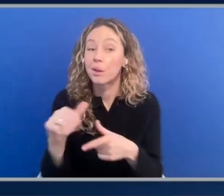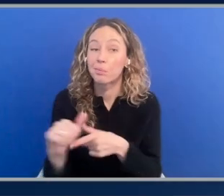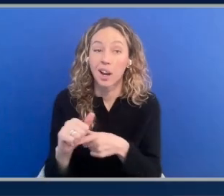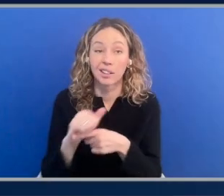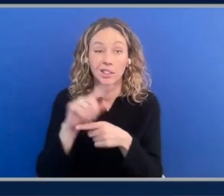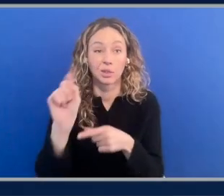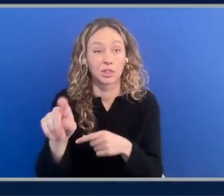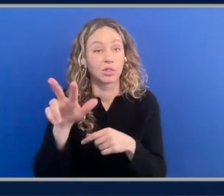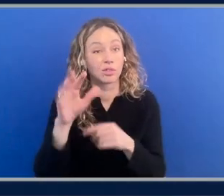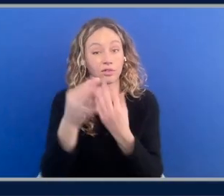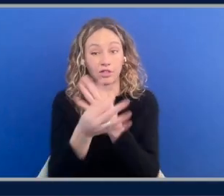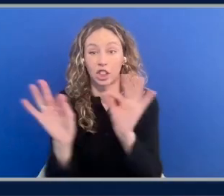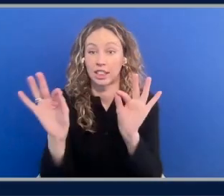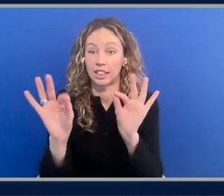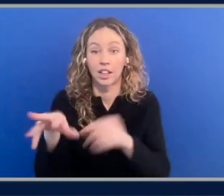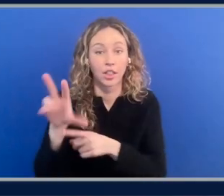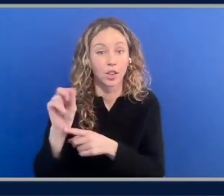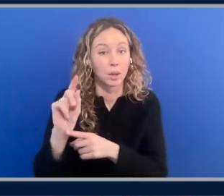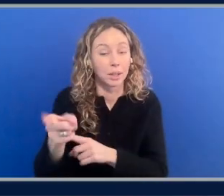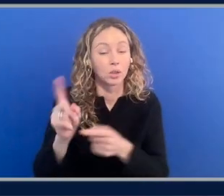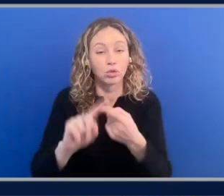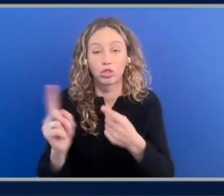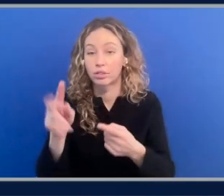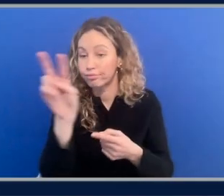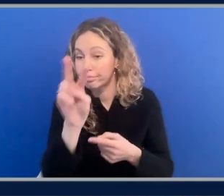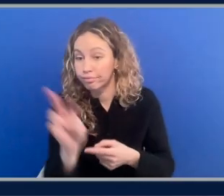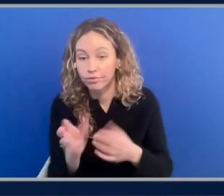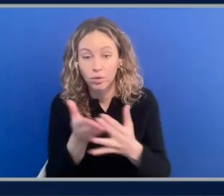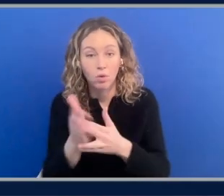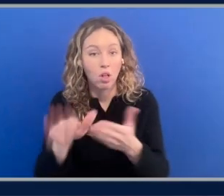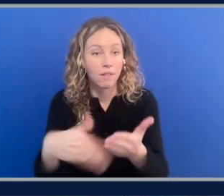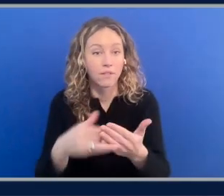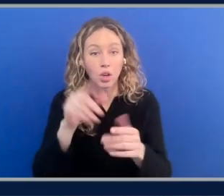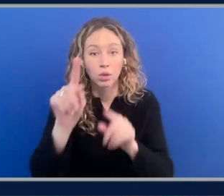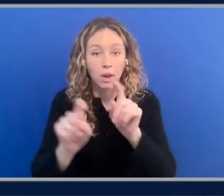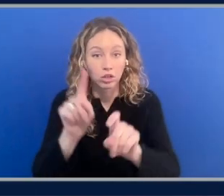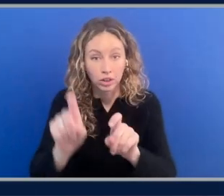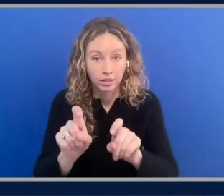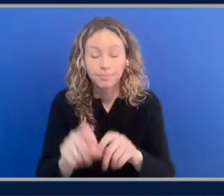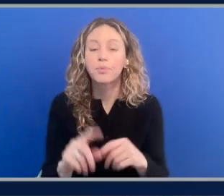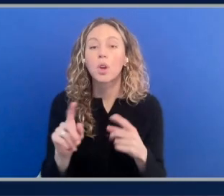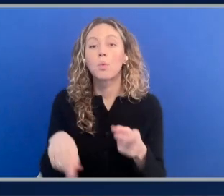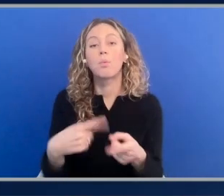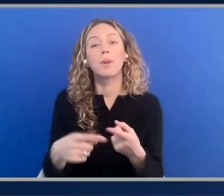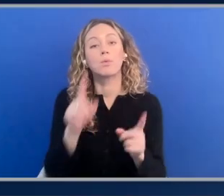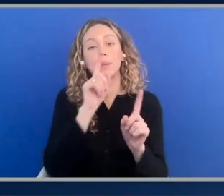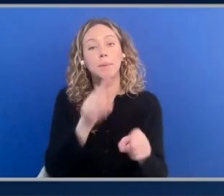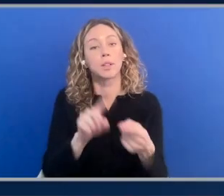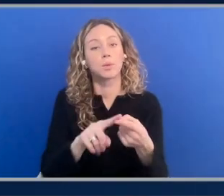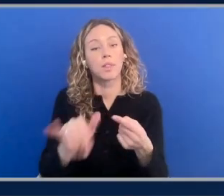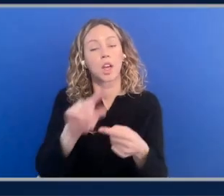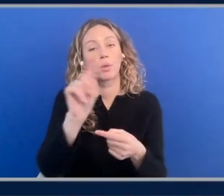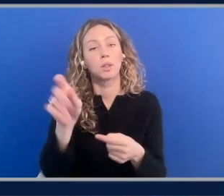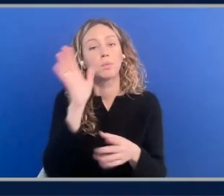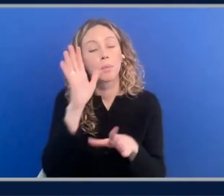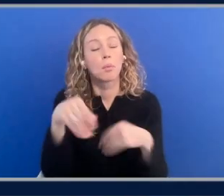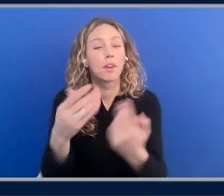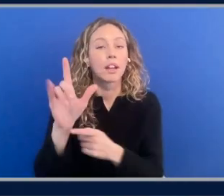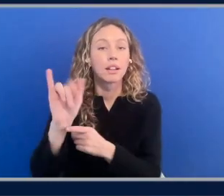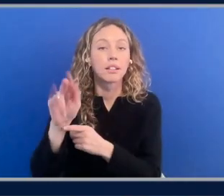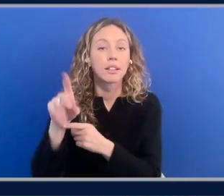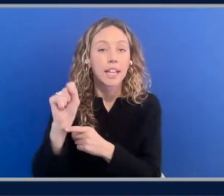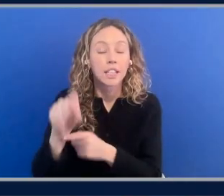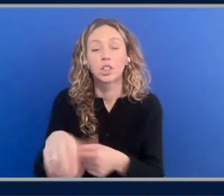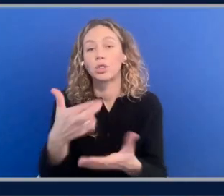of your time to go through the questions. And also, when you respond to the question, it gives you some links and resources for the correct